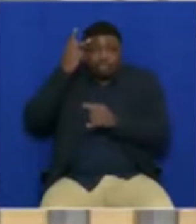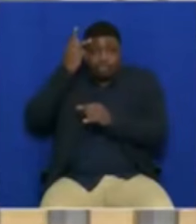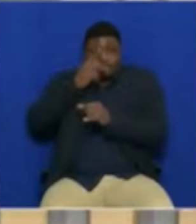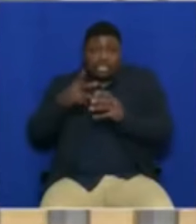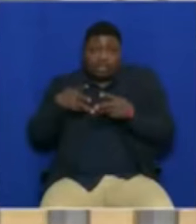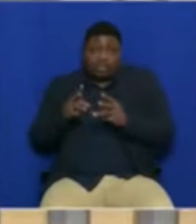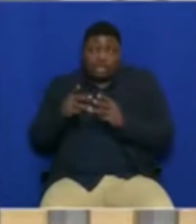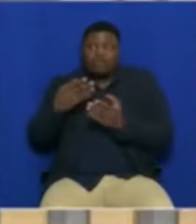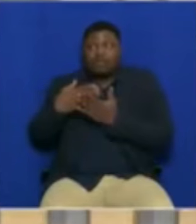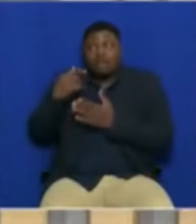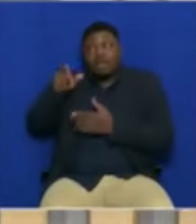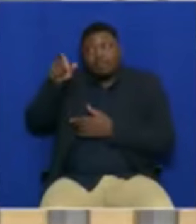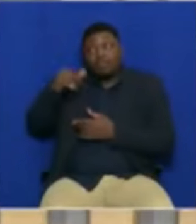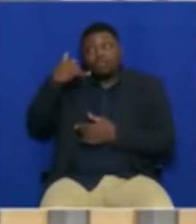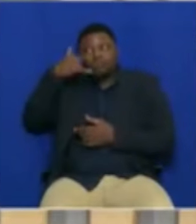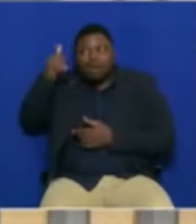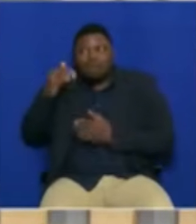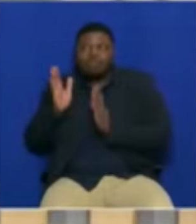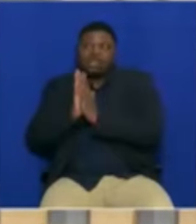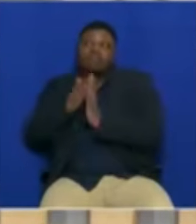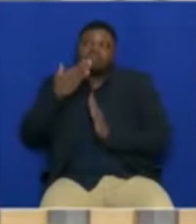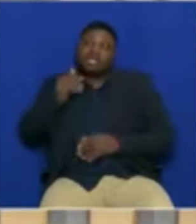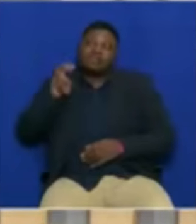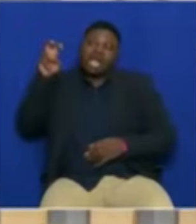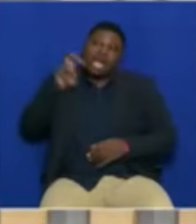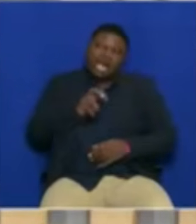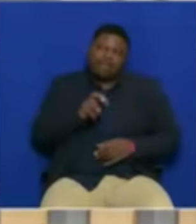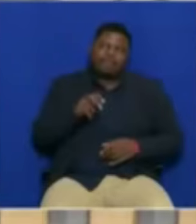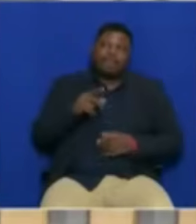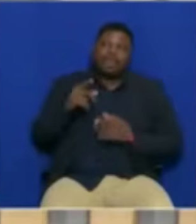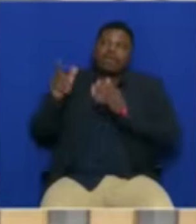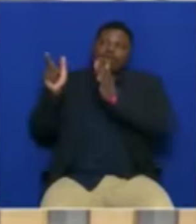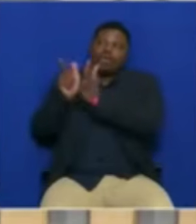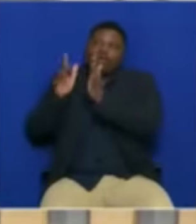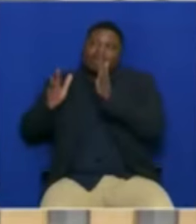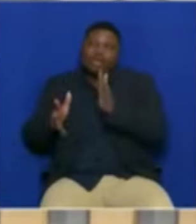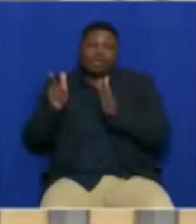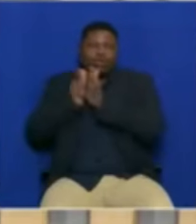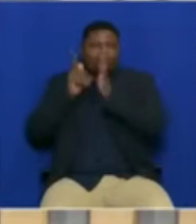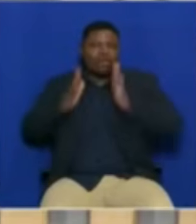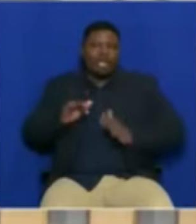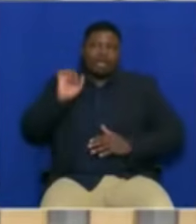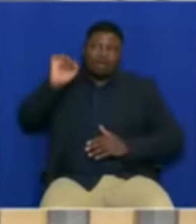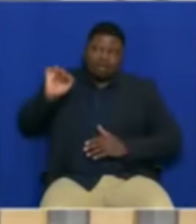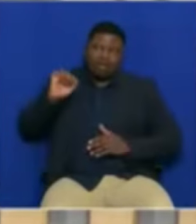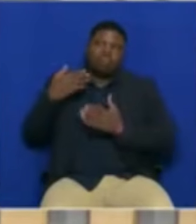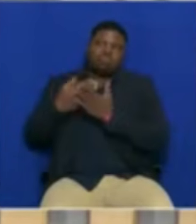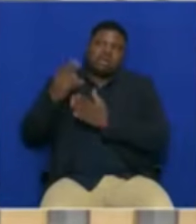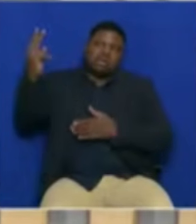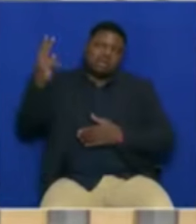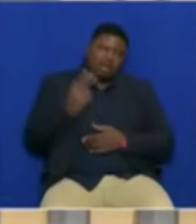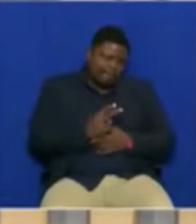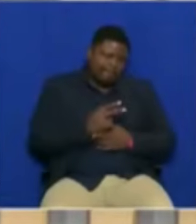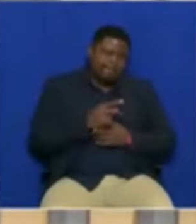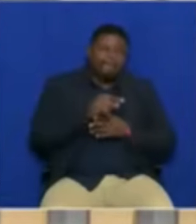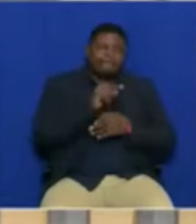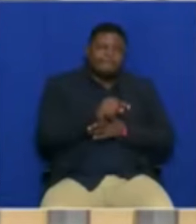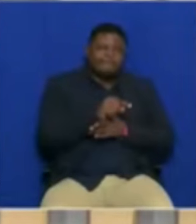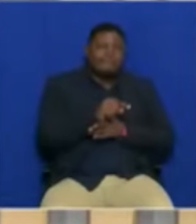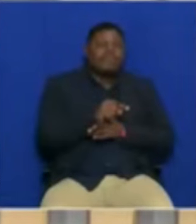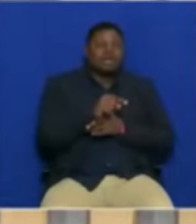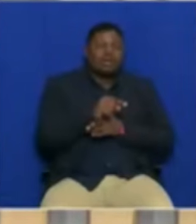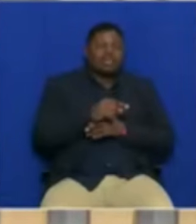the police station with your legal representative where the warrant is executed and processed,